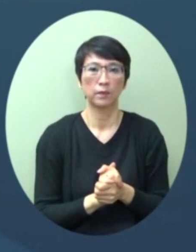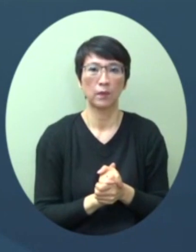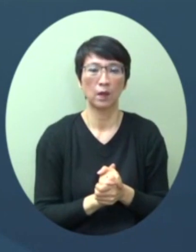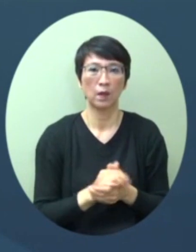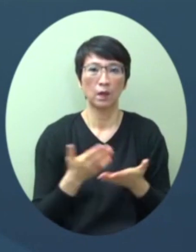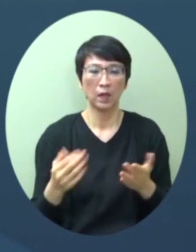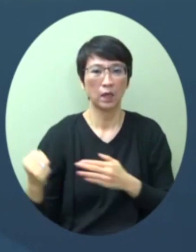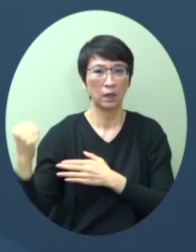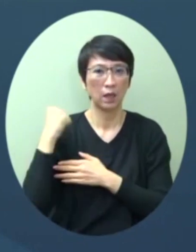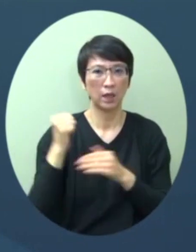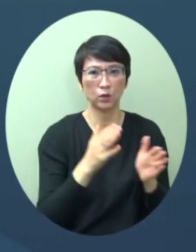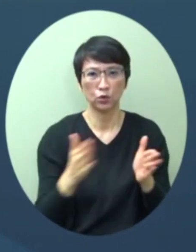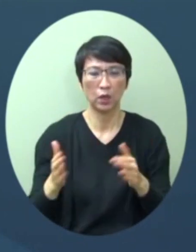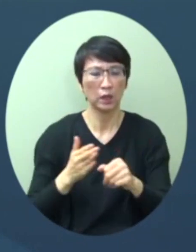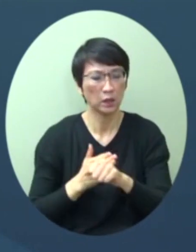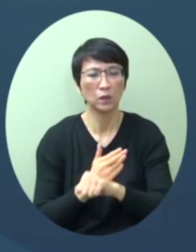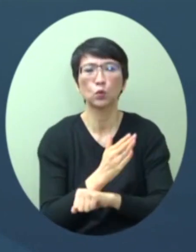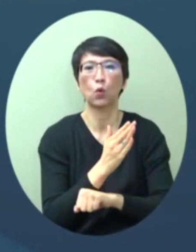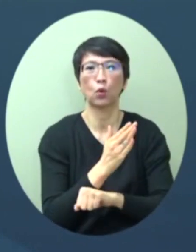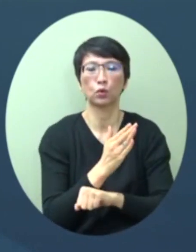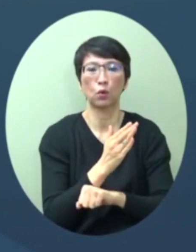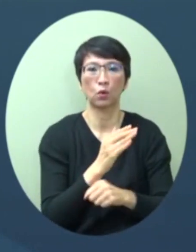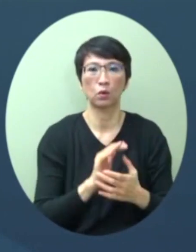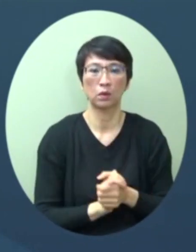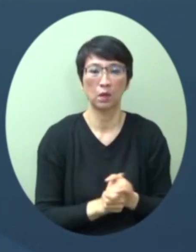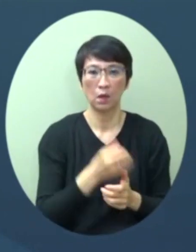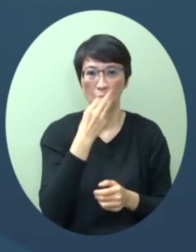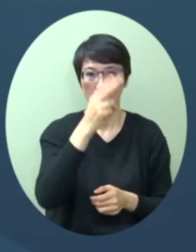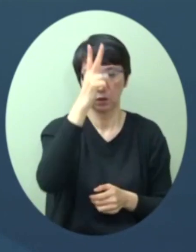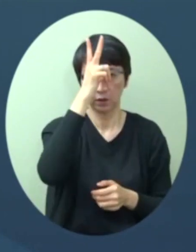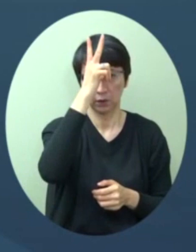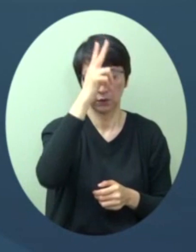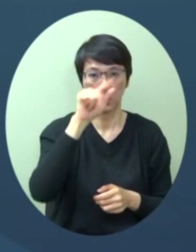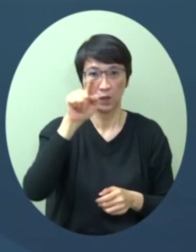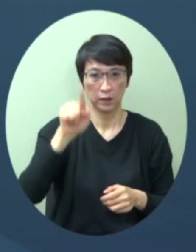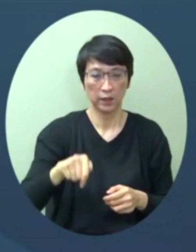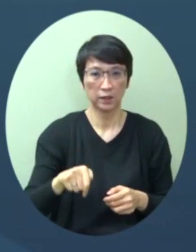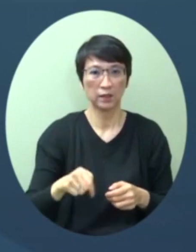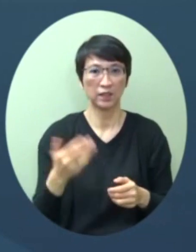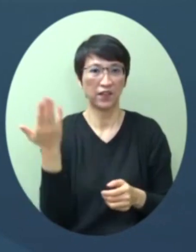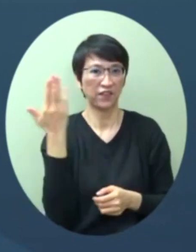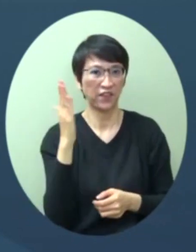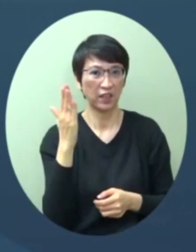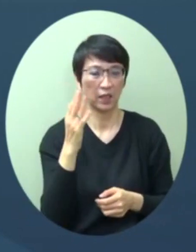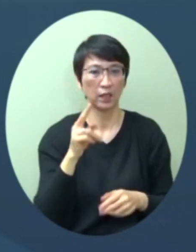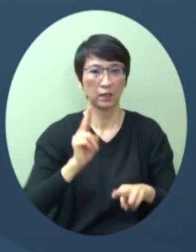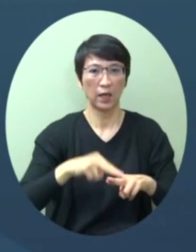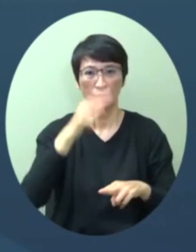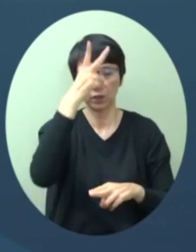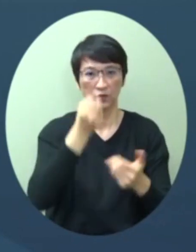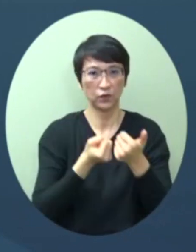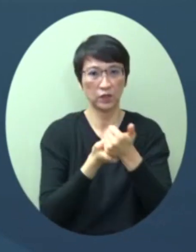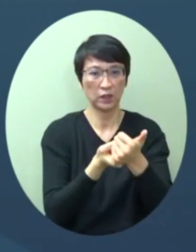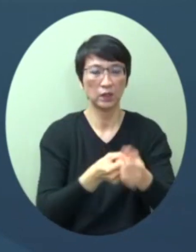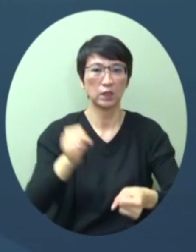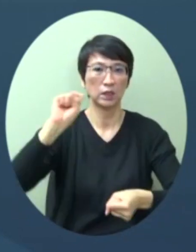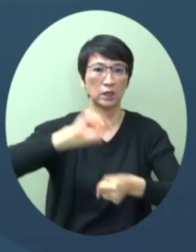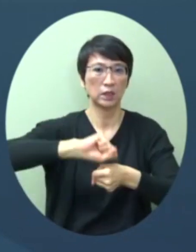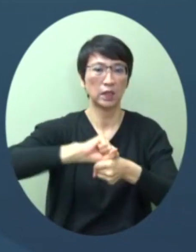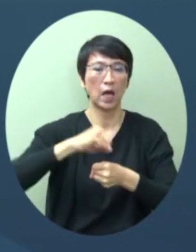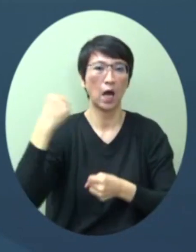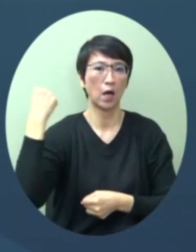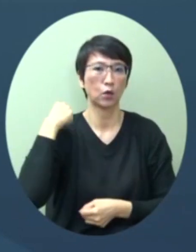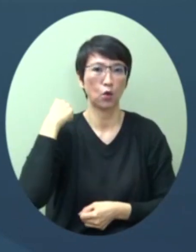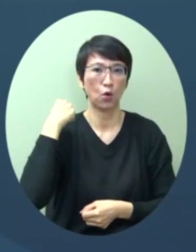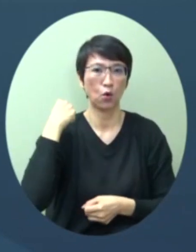immediate response of the Hong Kong as our government now with the support of the central people's government is to enhance the capacities at